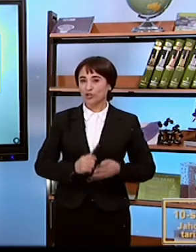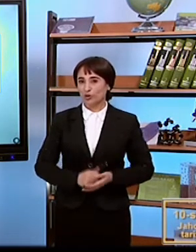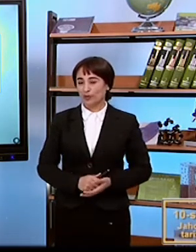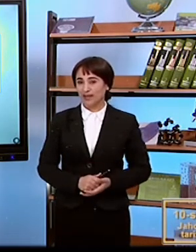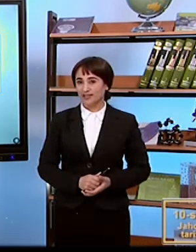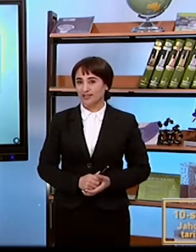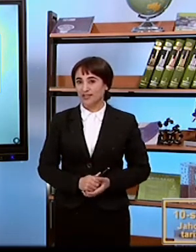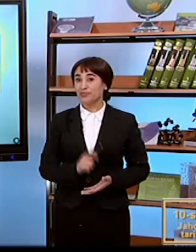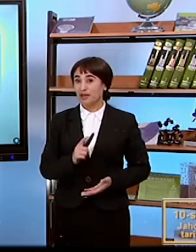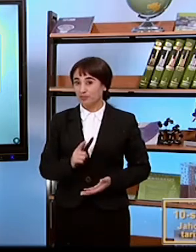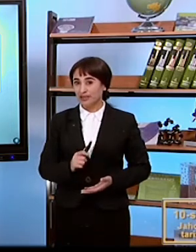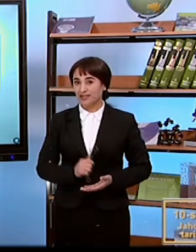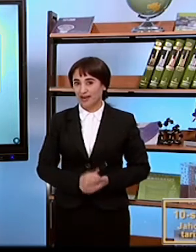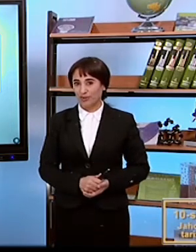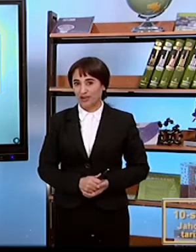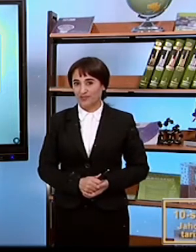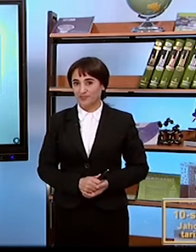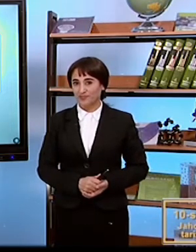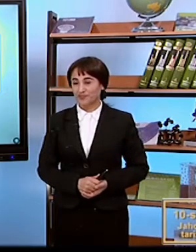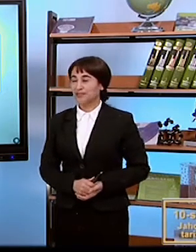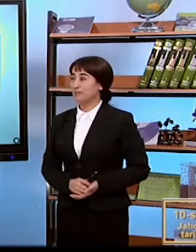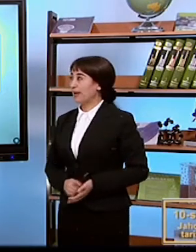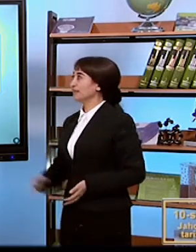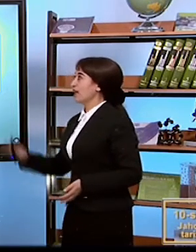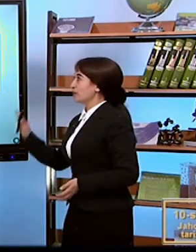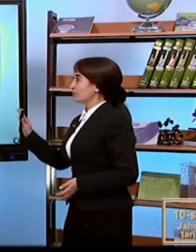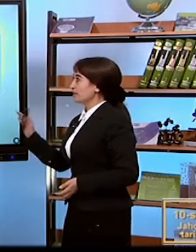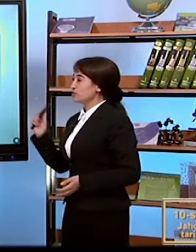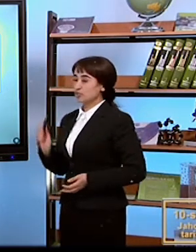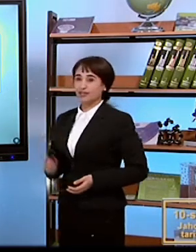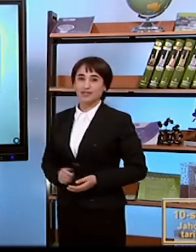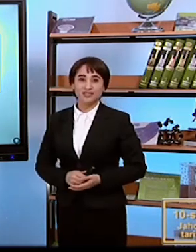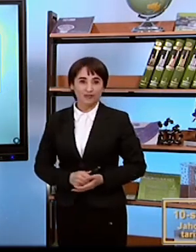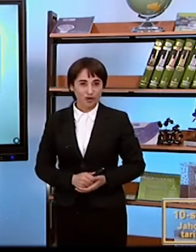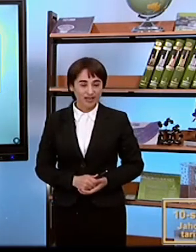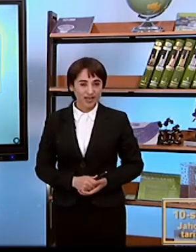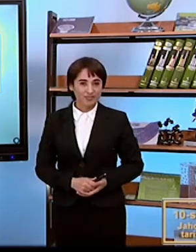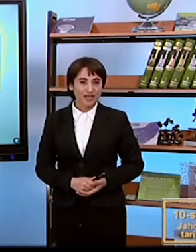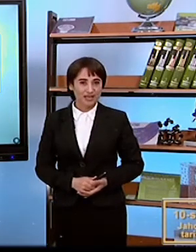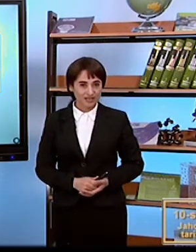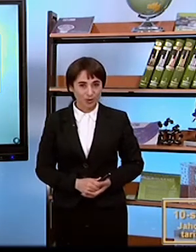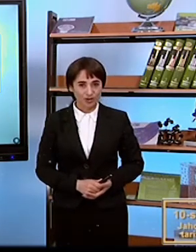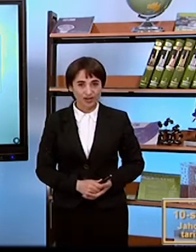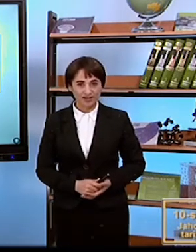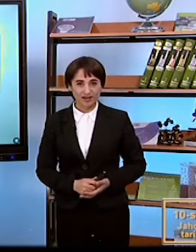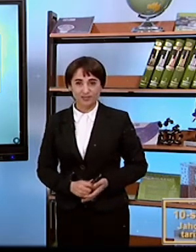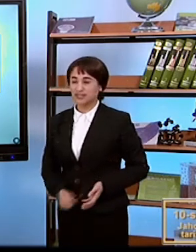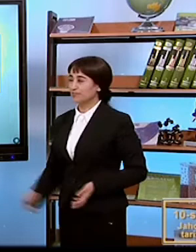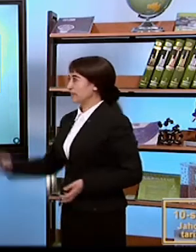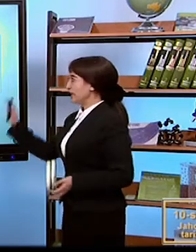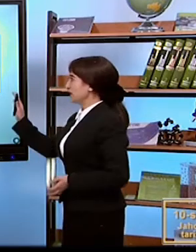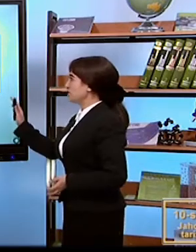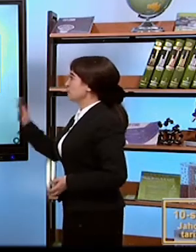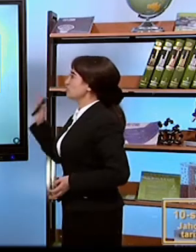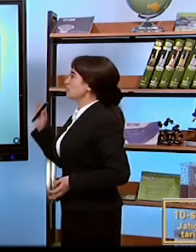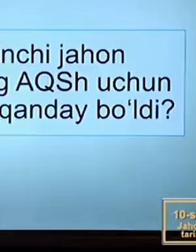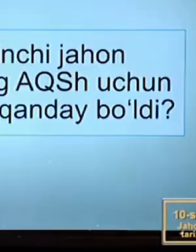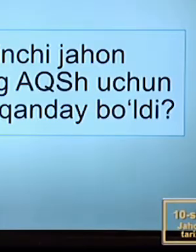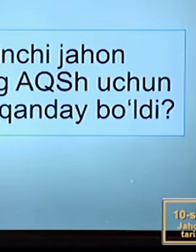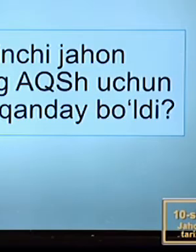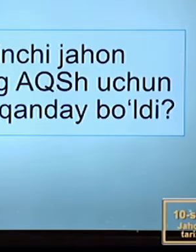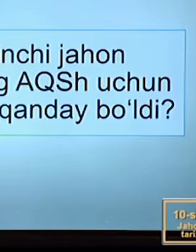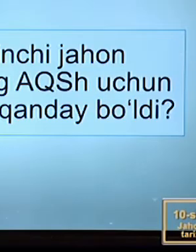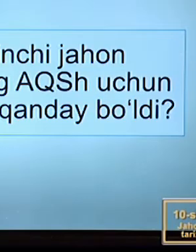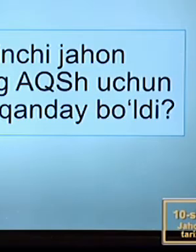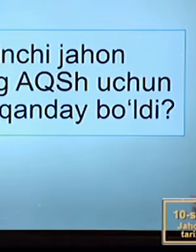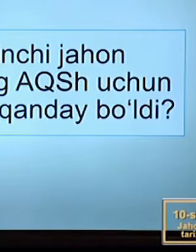xato javoblaringizni belgilab boring. Demak, birinchi savolga e'tiborni qaratamiz. Ikkinchi